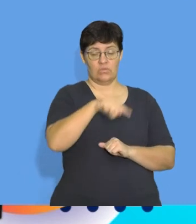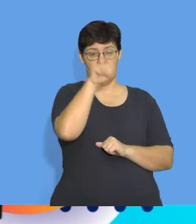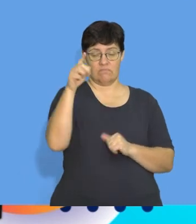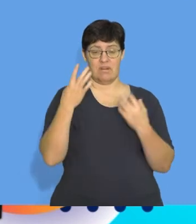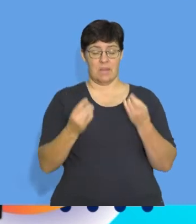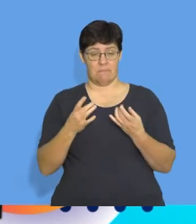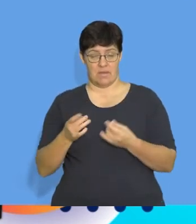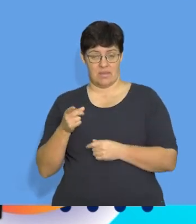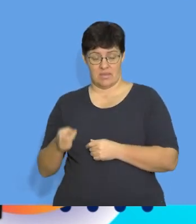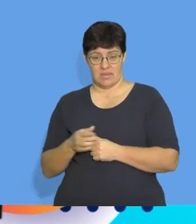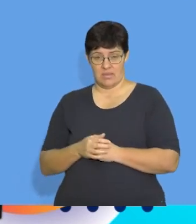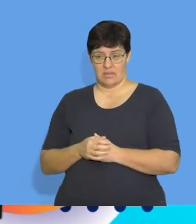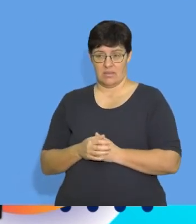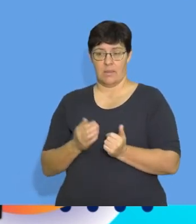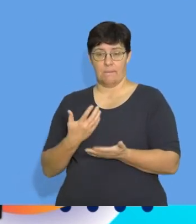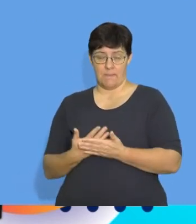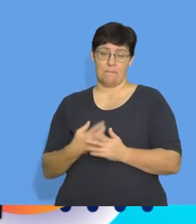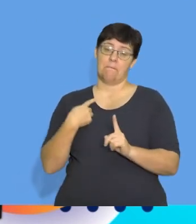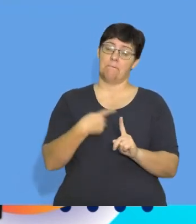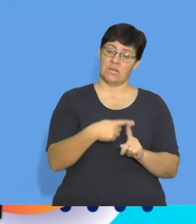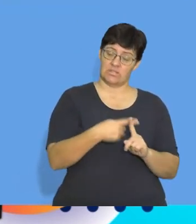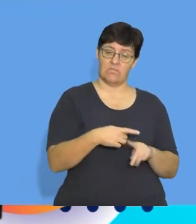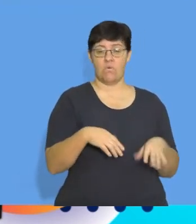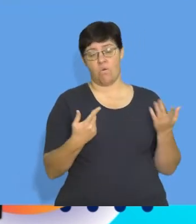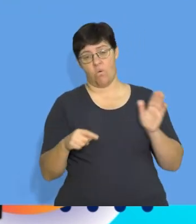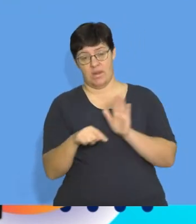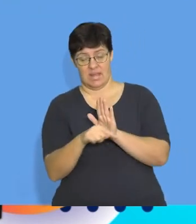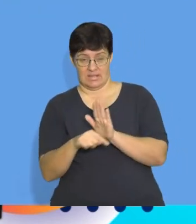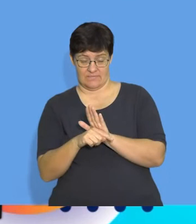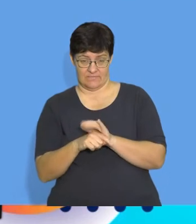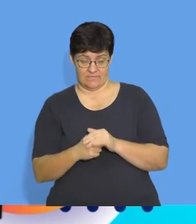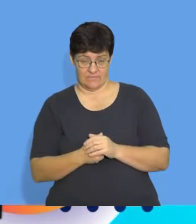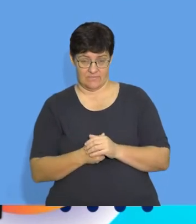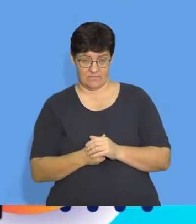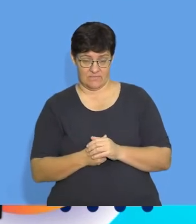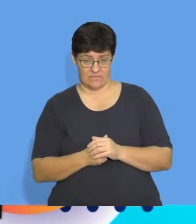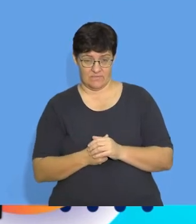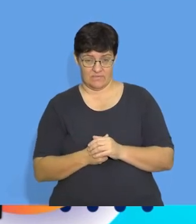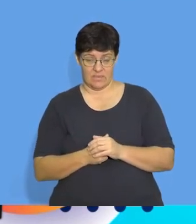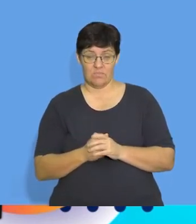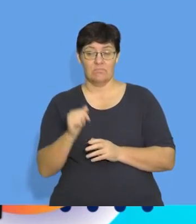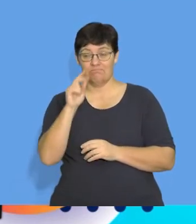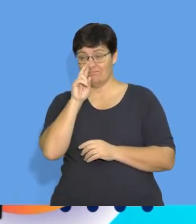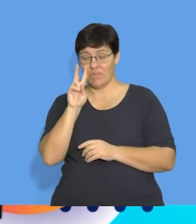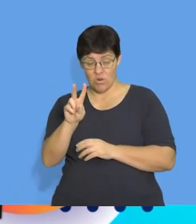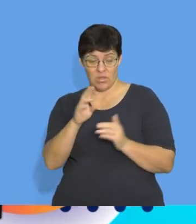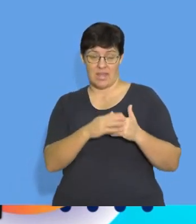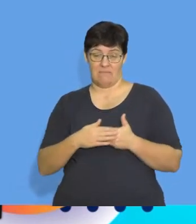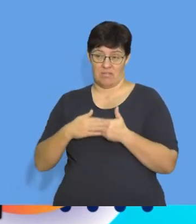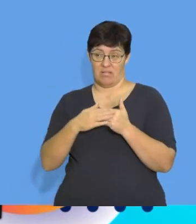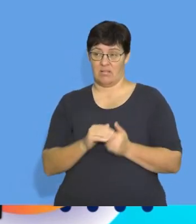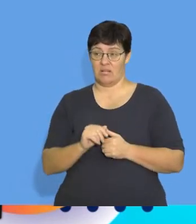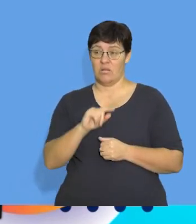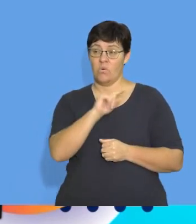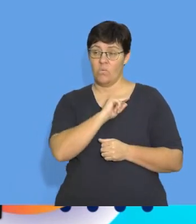number, you can either get a positive value or a negative value. We've got to look at this carefully because